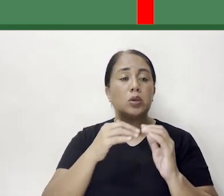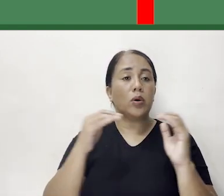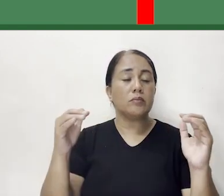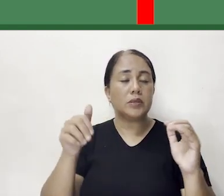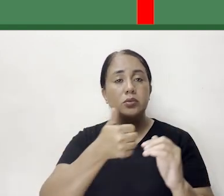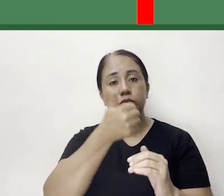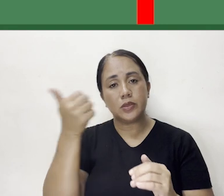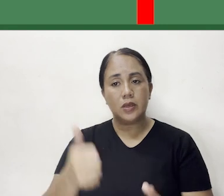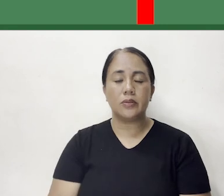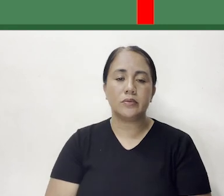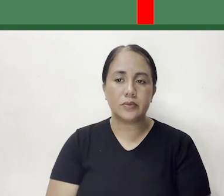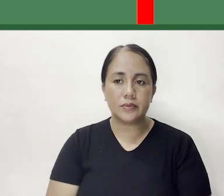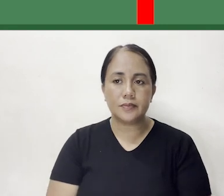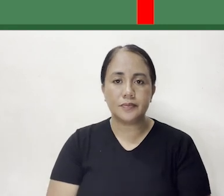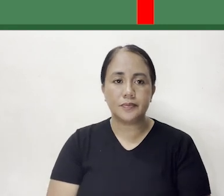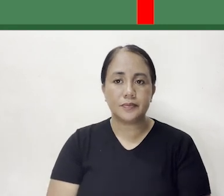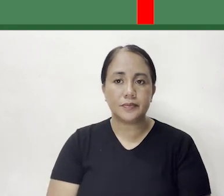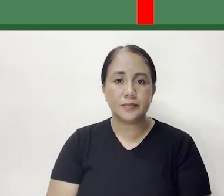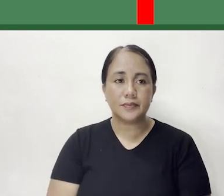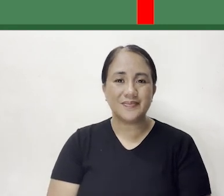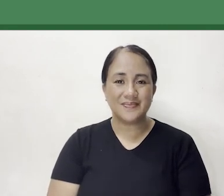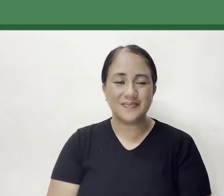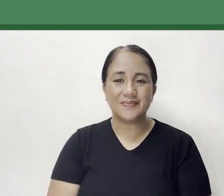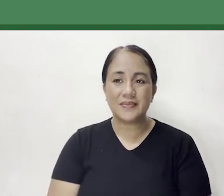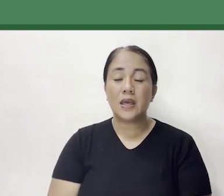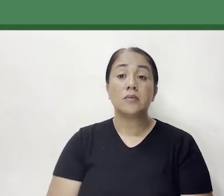field on an equal basis with others?